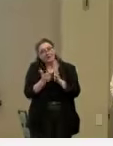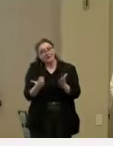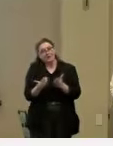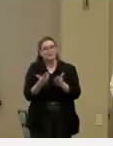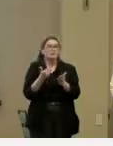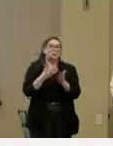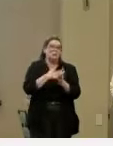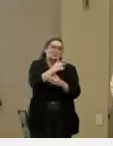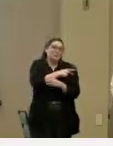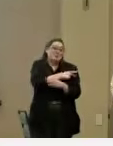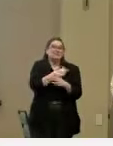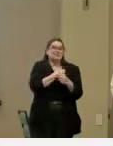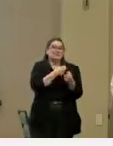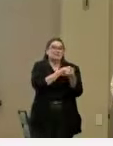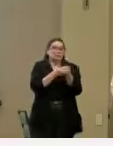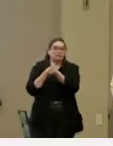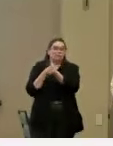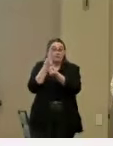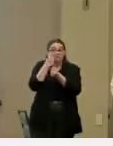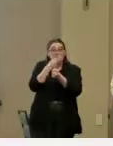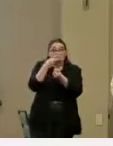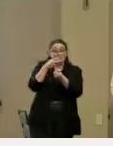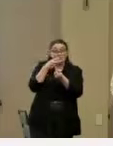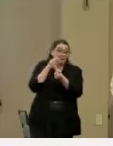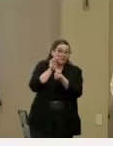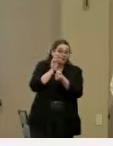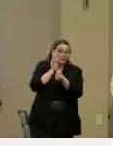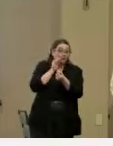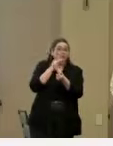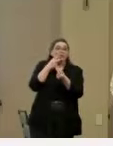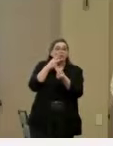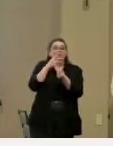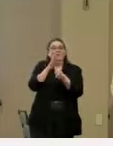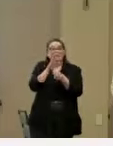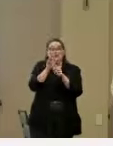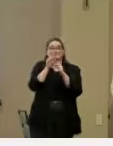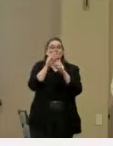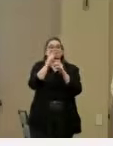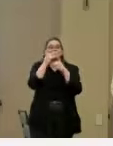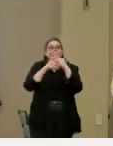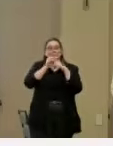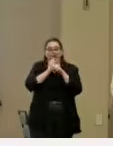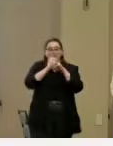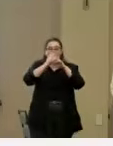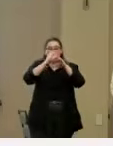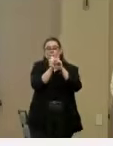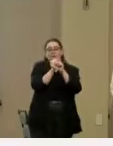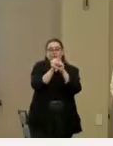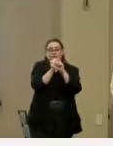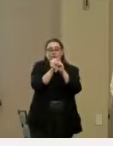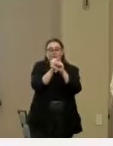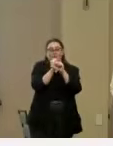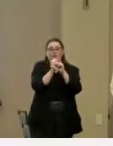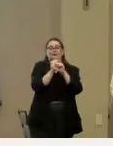And it's important to know that even smoking the marijuana can cause that vasoconstriction. That's a fancy word